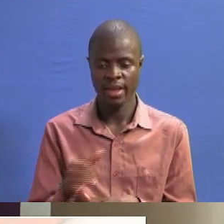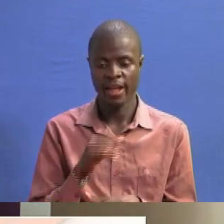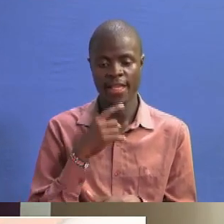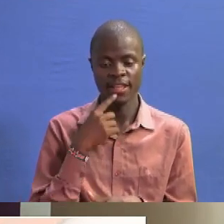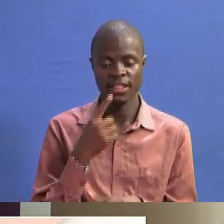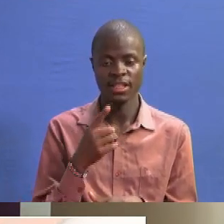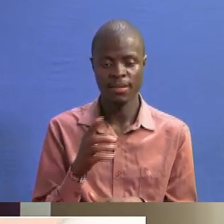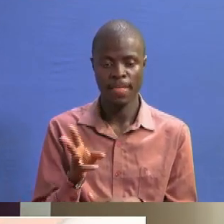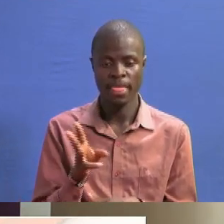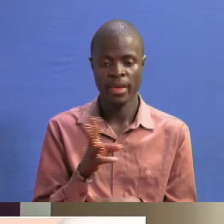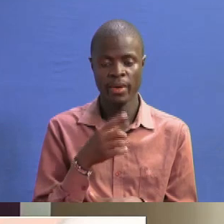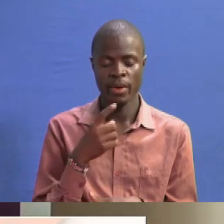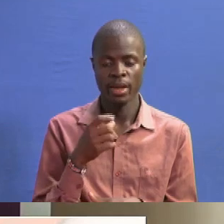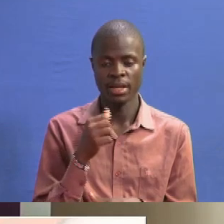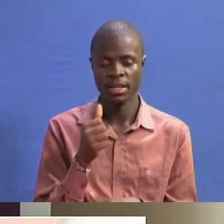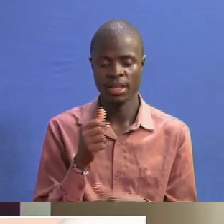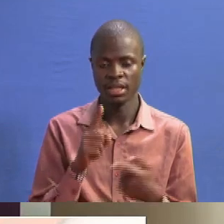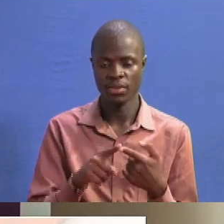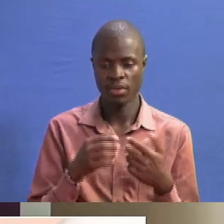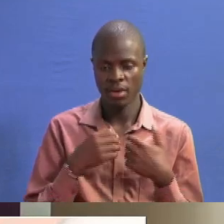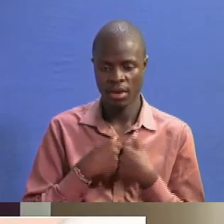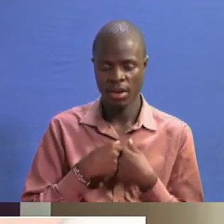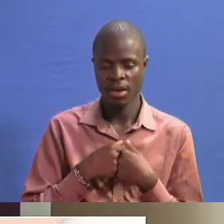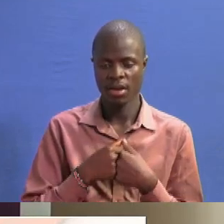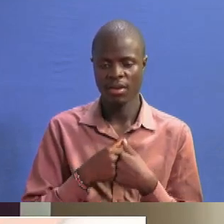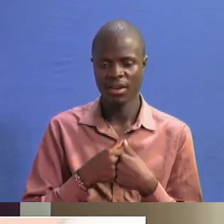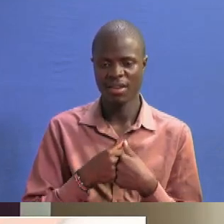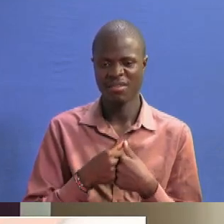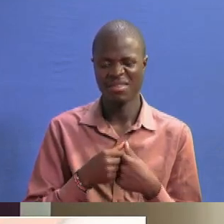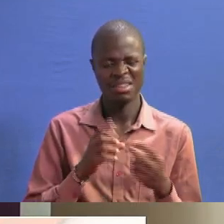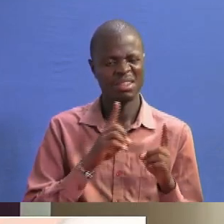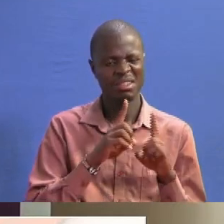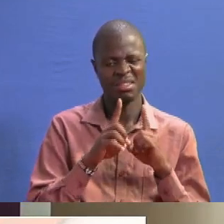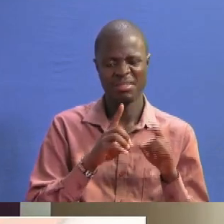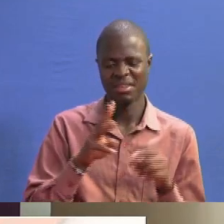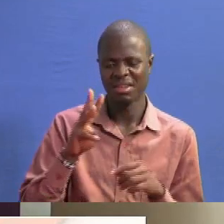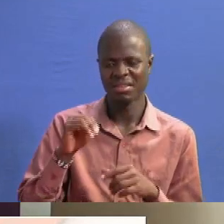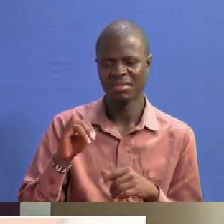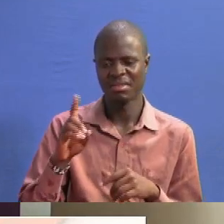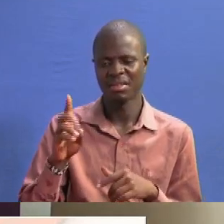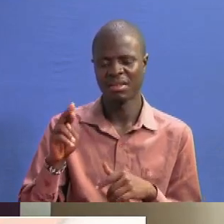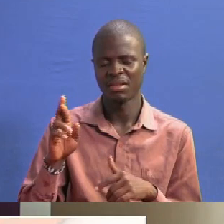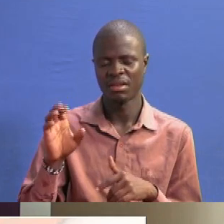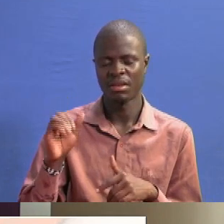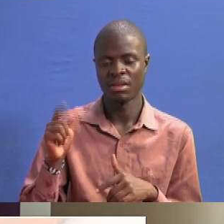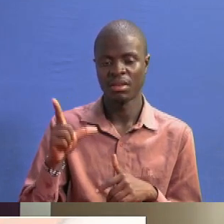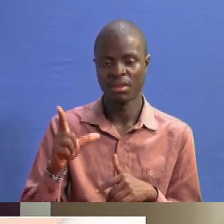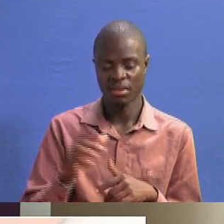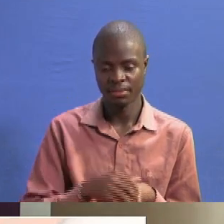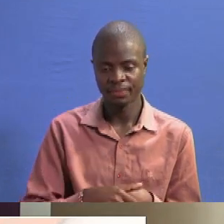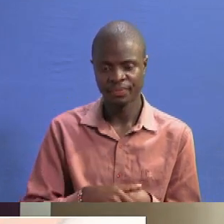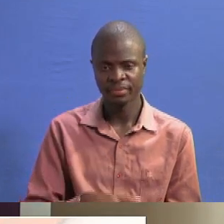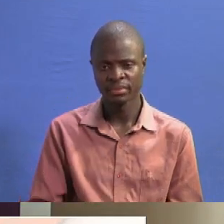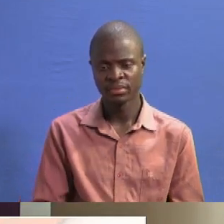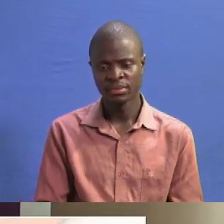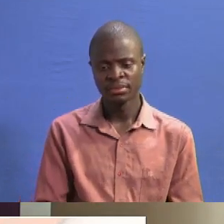need silica, we need soda ash, we need limestone, you know, and so we minimize on the extraction of these